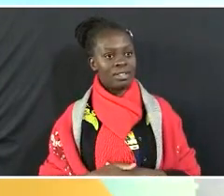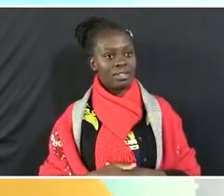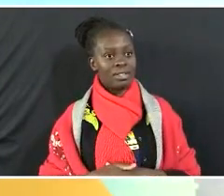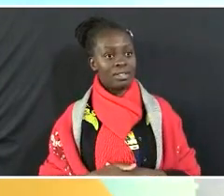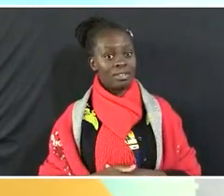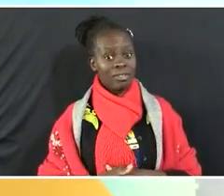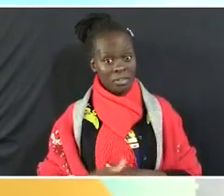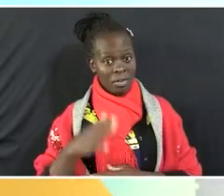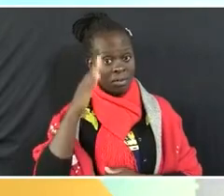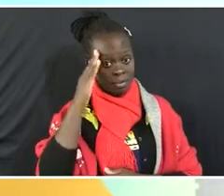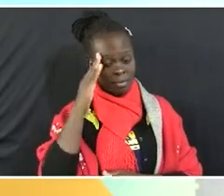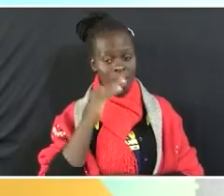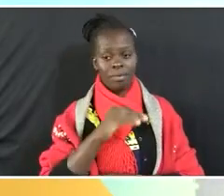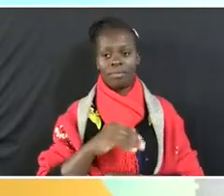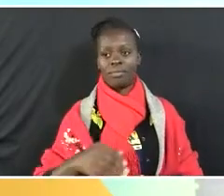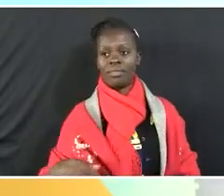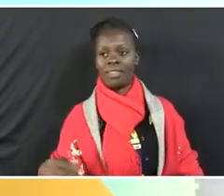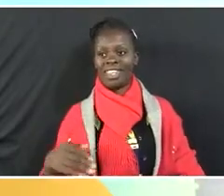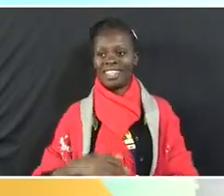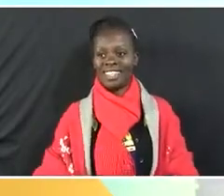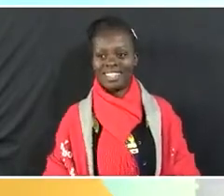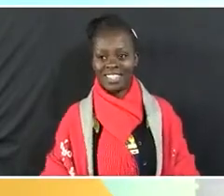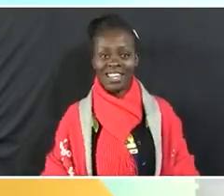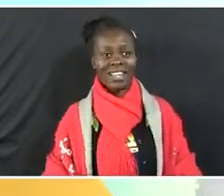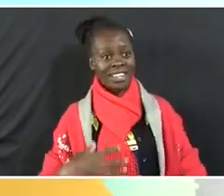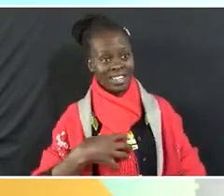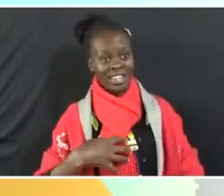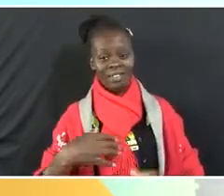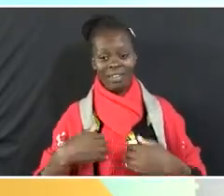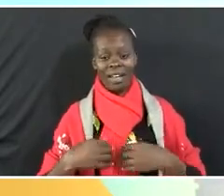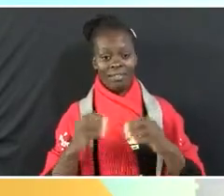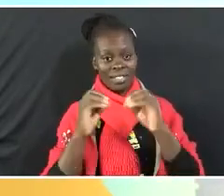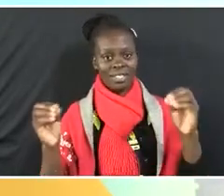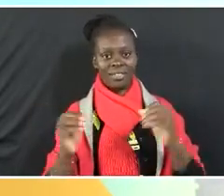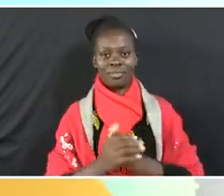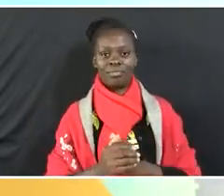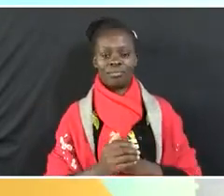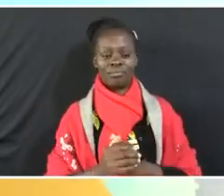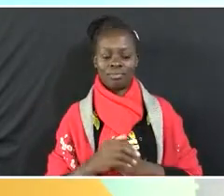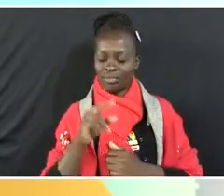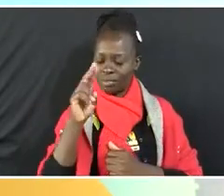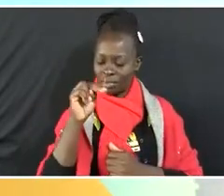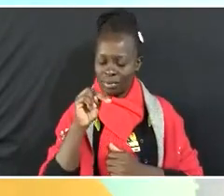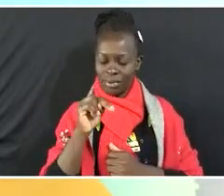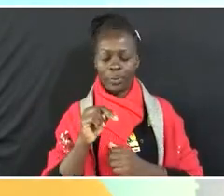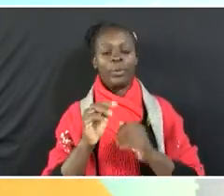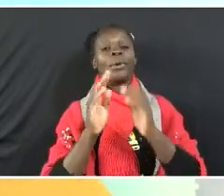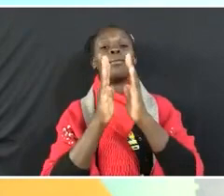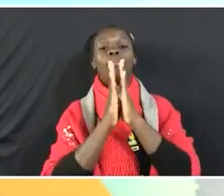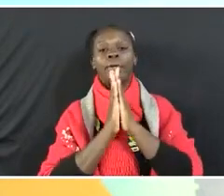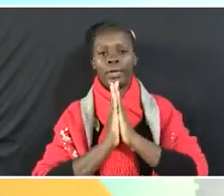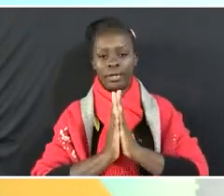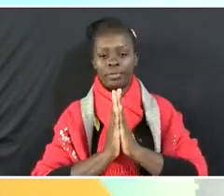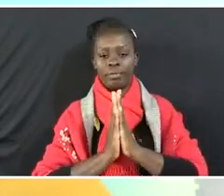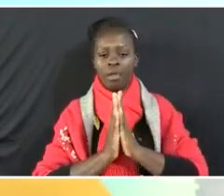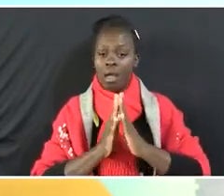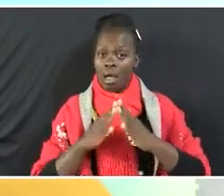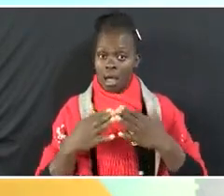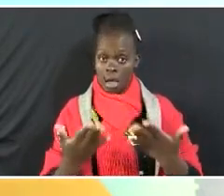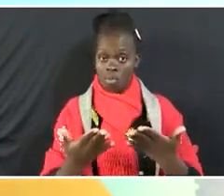leave days are exhausted. Take for next year. We will pray for that. How many are now planning to take